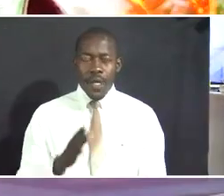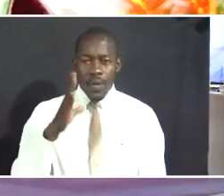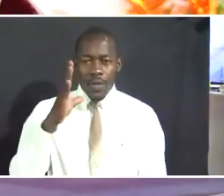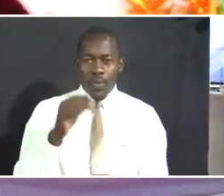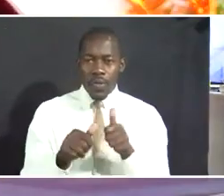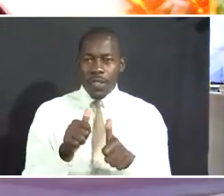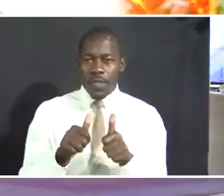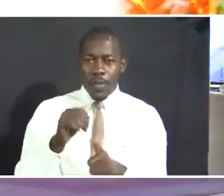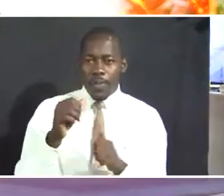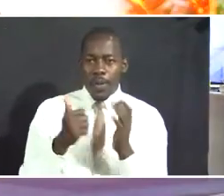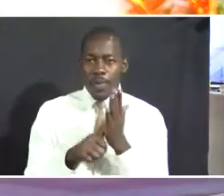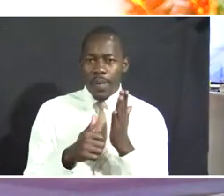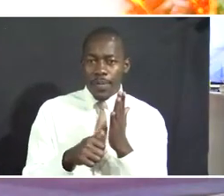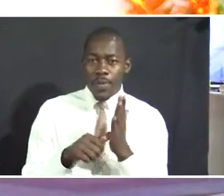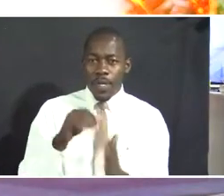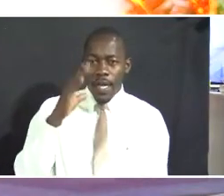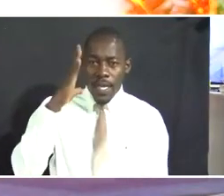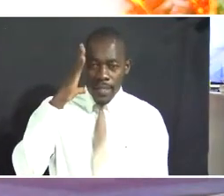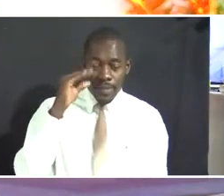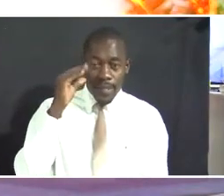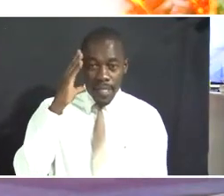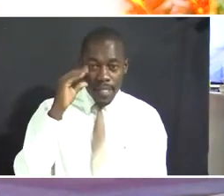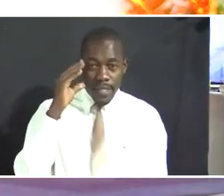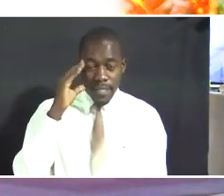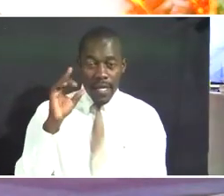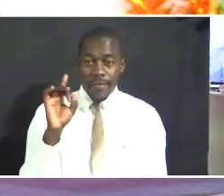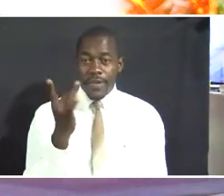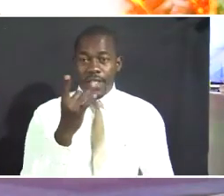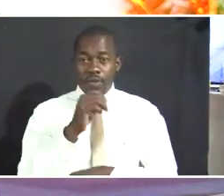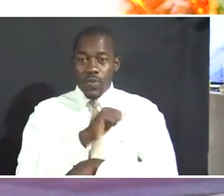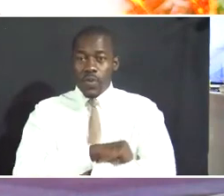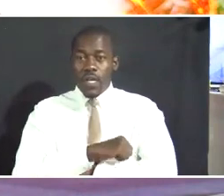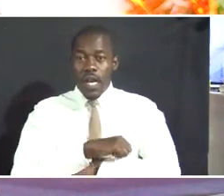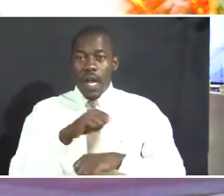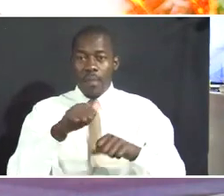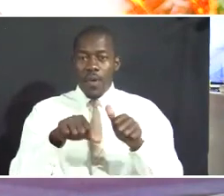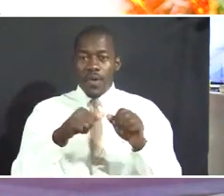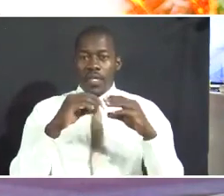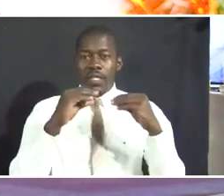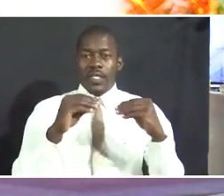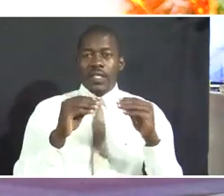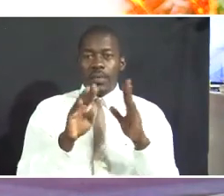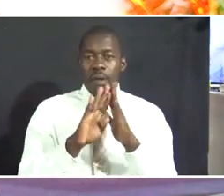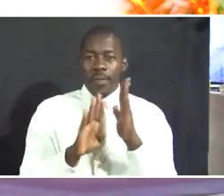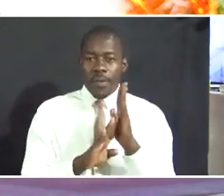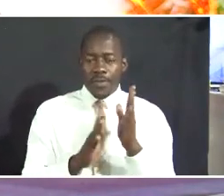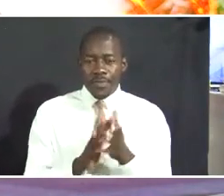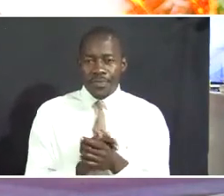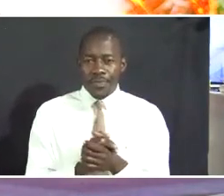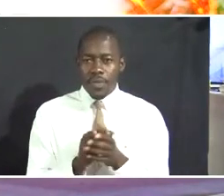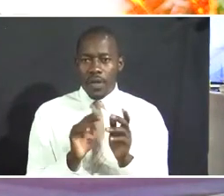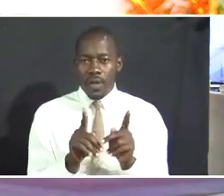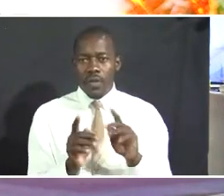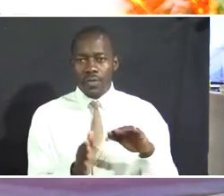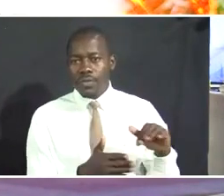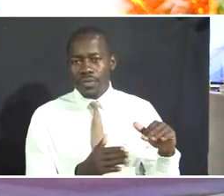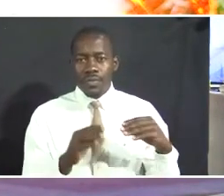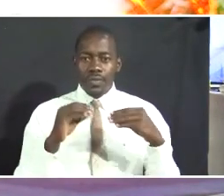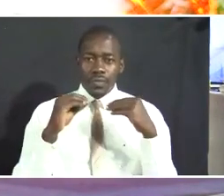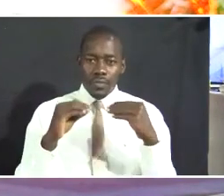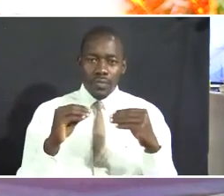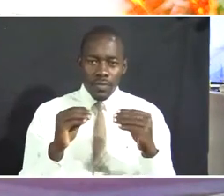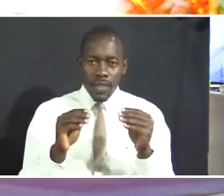The issue of teaching Bible is not a reserve for few of teachers. Because for you